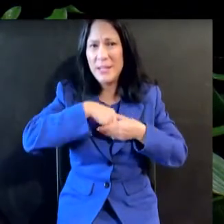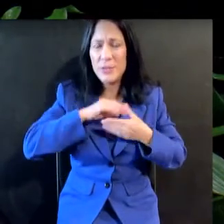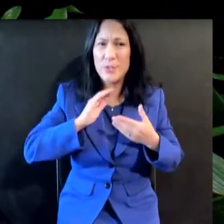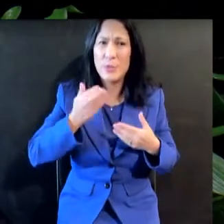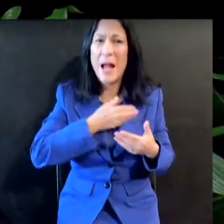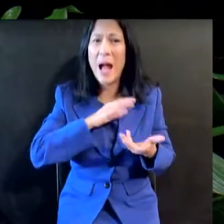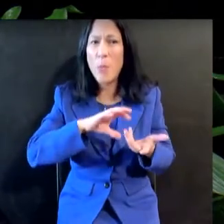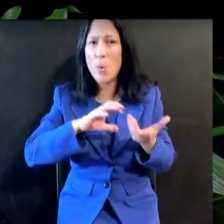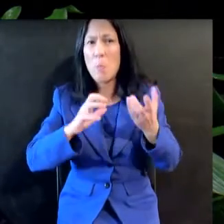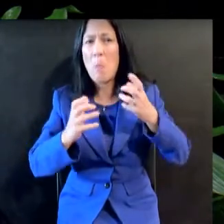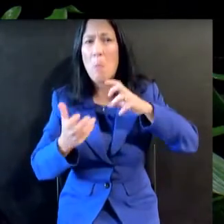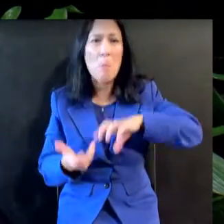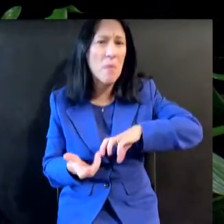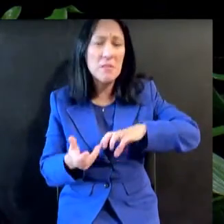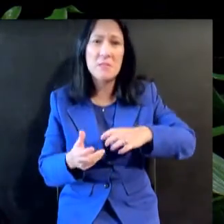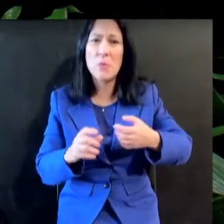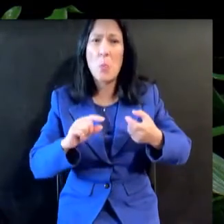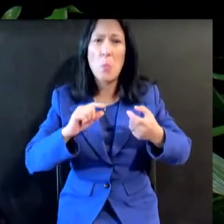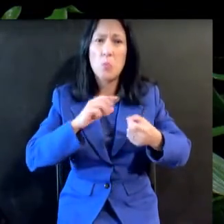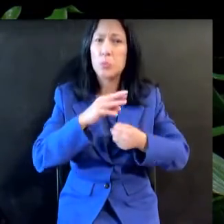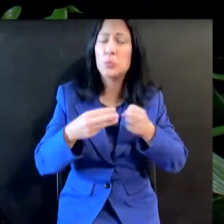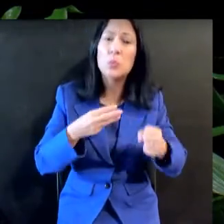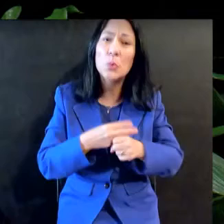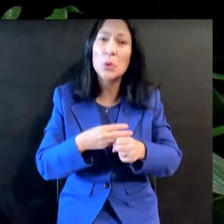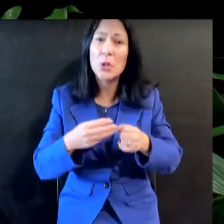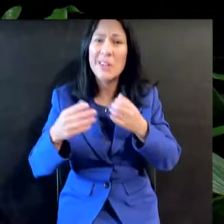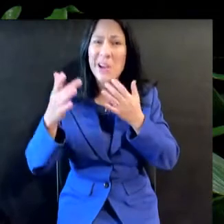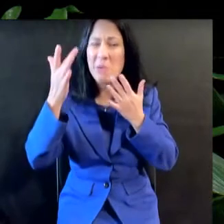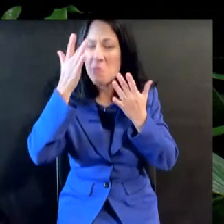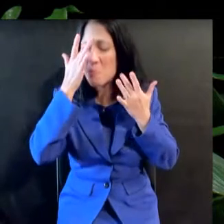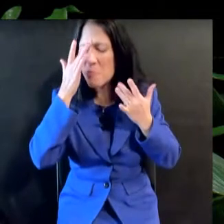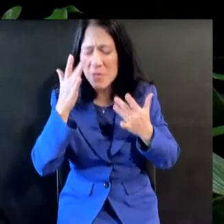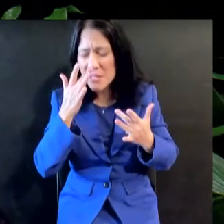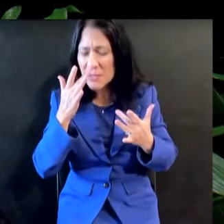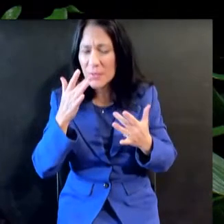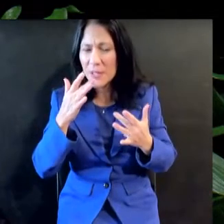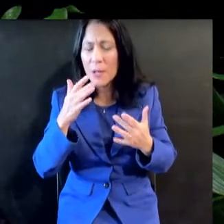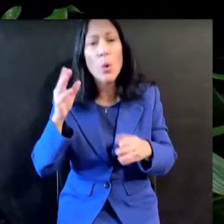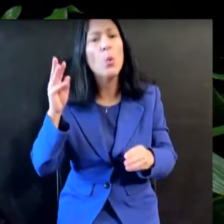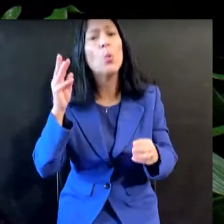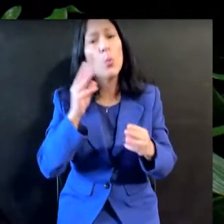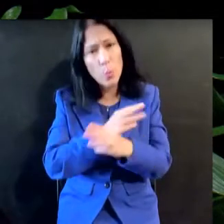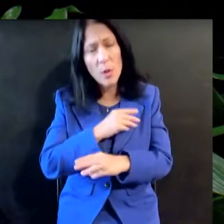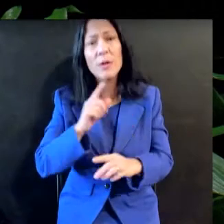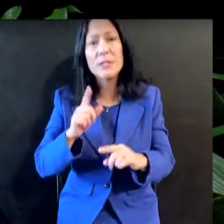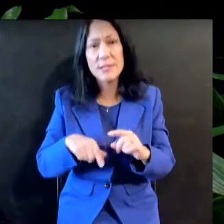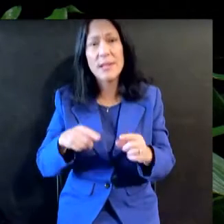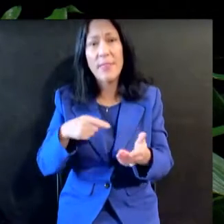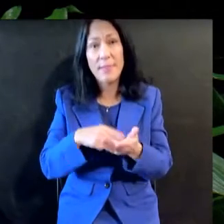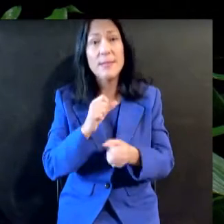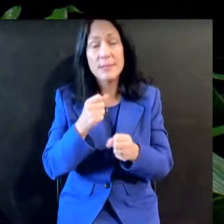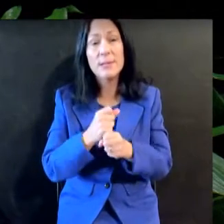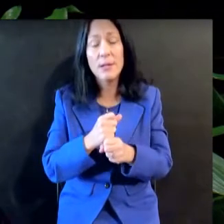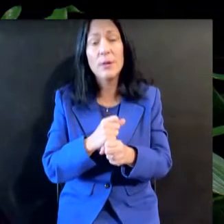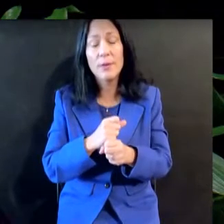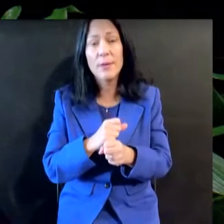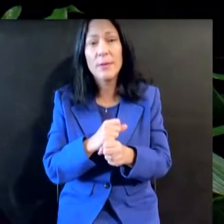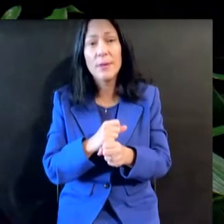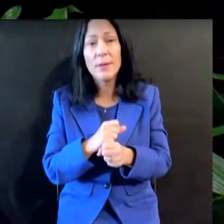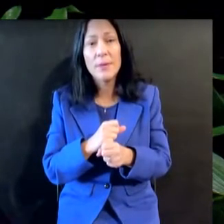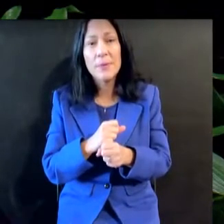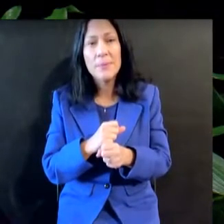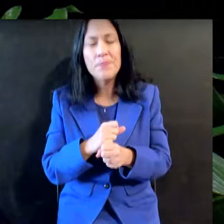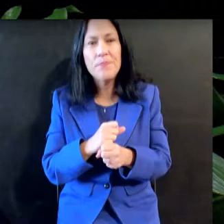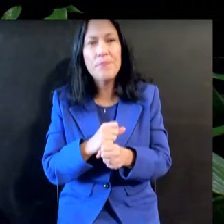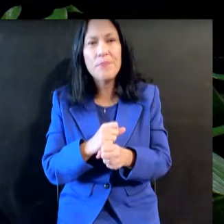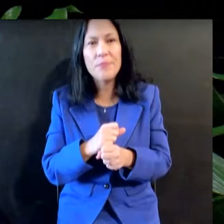our misery, which has been far worse in human history than what we're facing in 2020, I assure you. And so as we